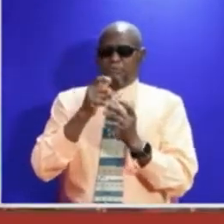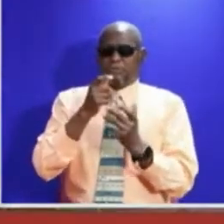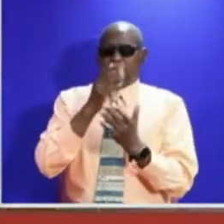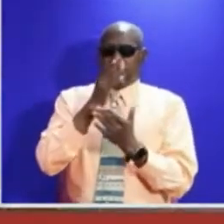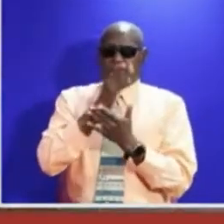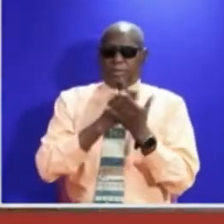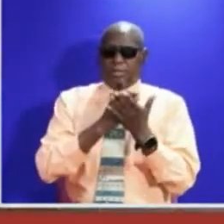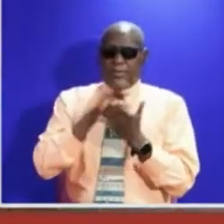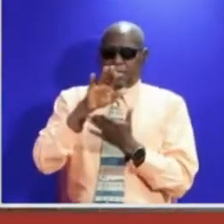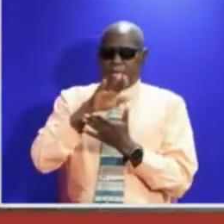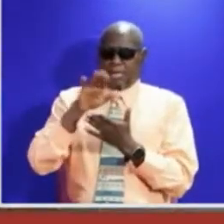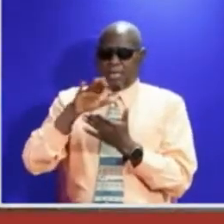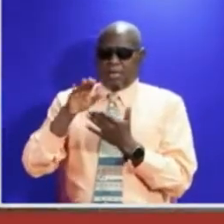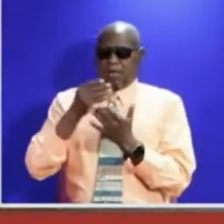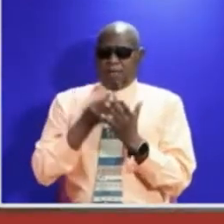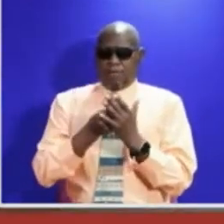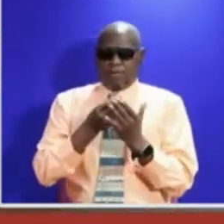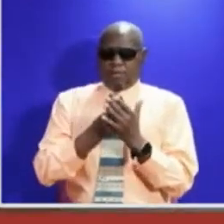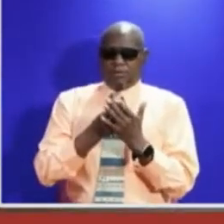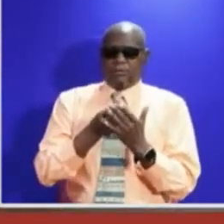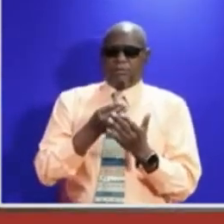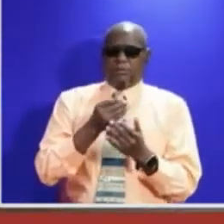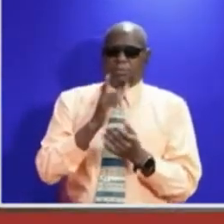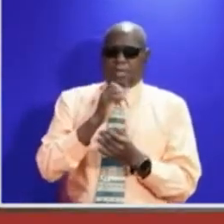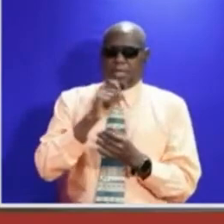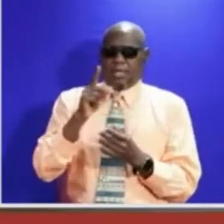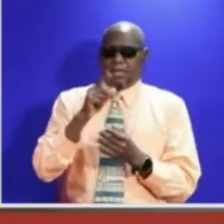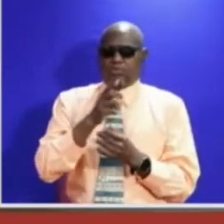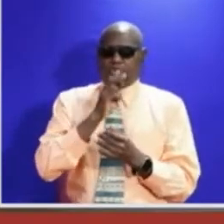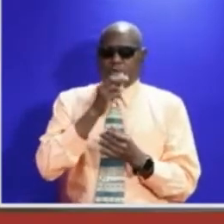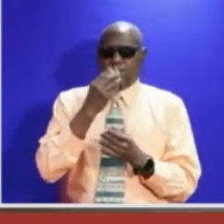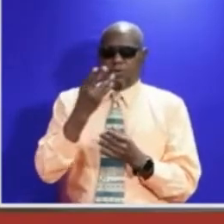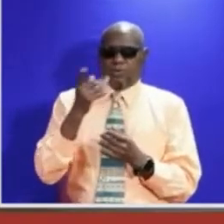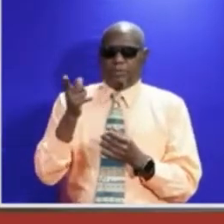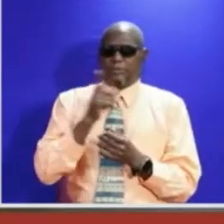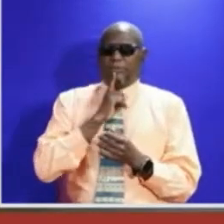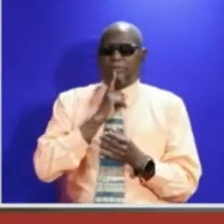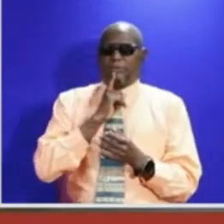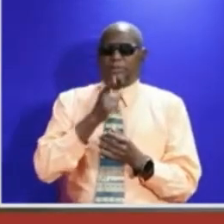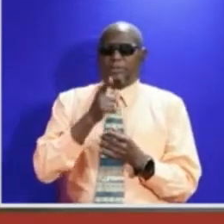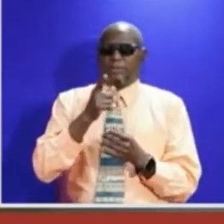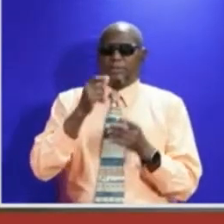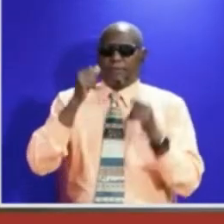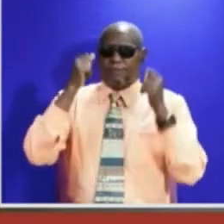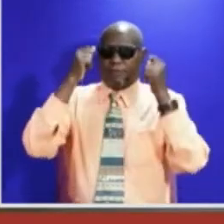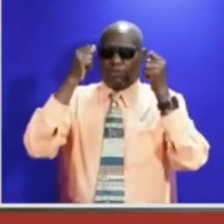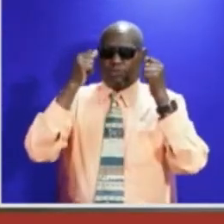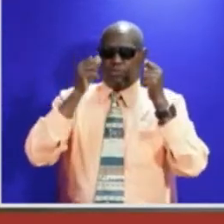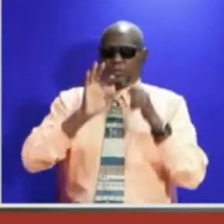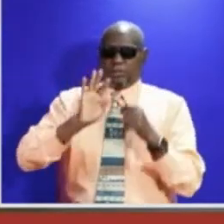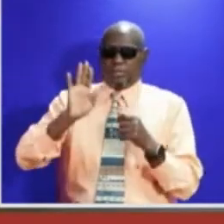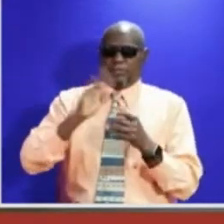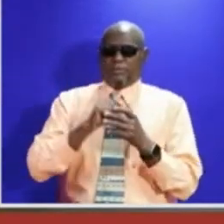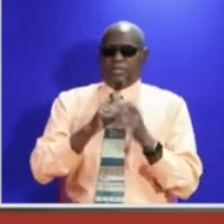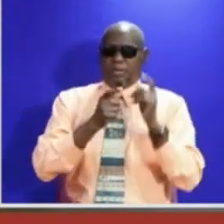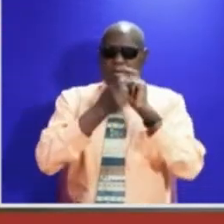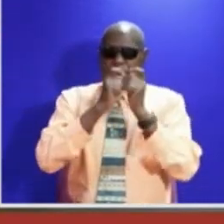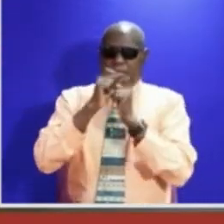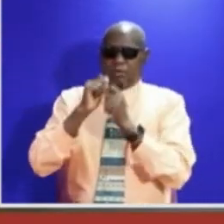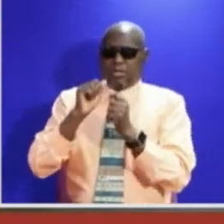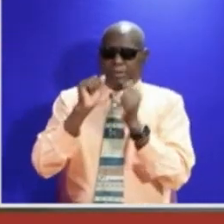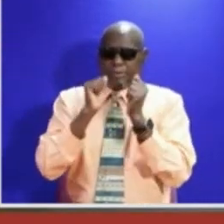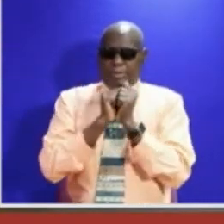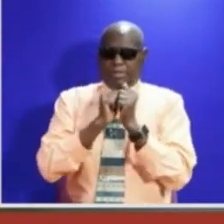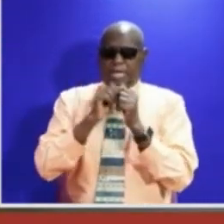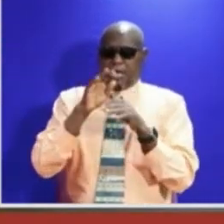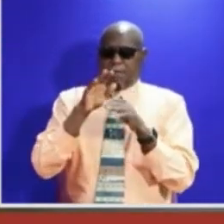kwenye mswada wa fedha wa mwaka 2024, ukisema kwamba ni ushindi mkubwa kwao. Marekebisho 10 kati